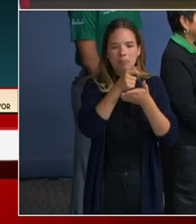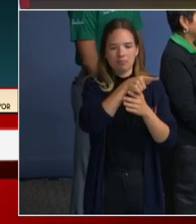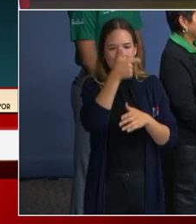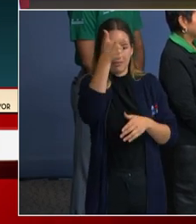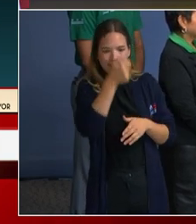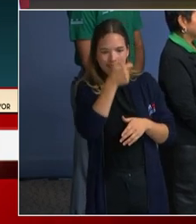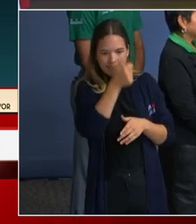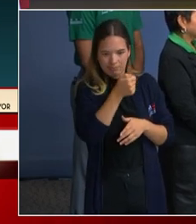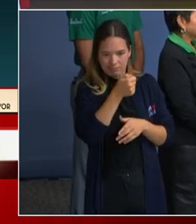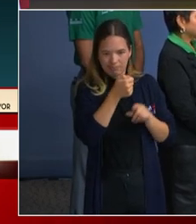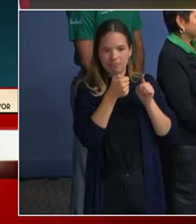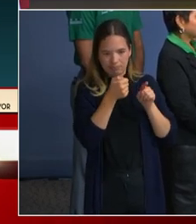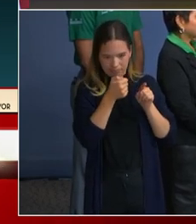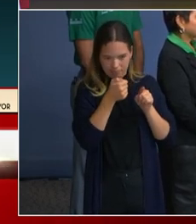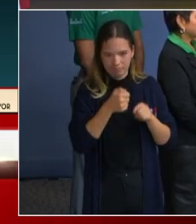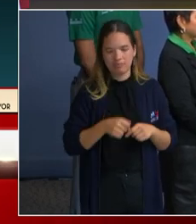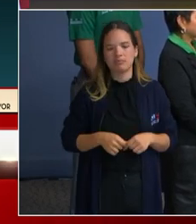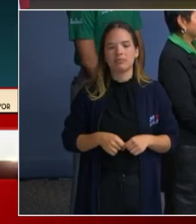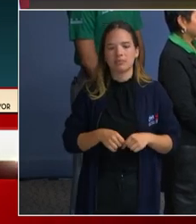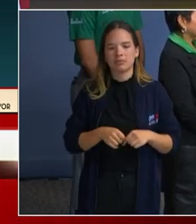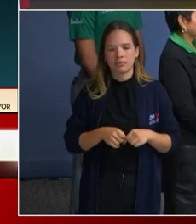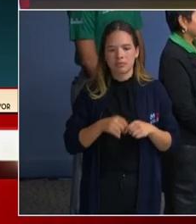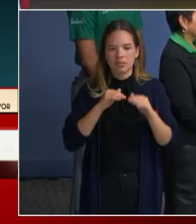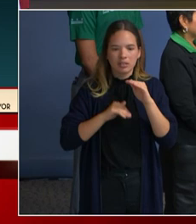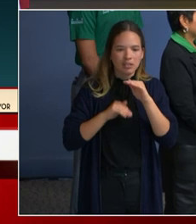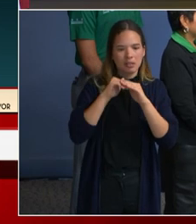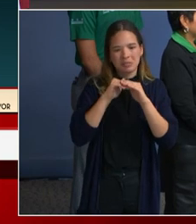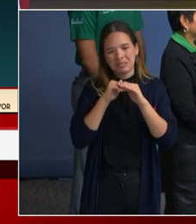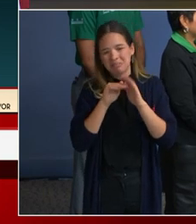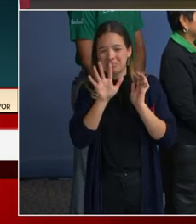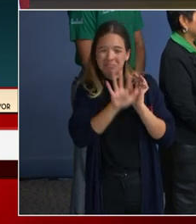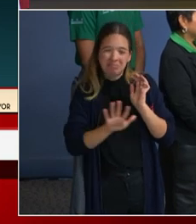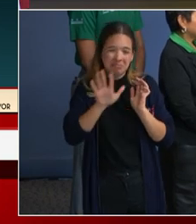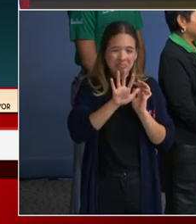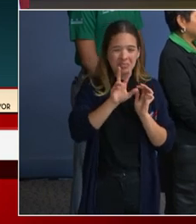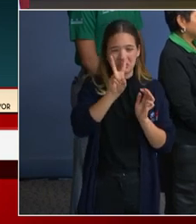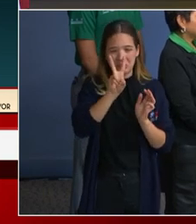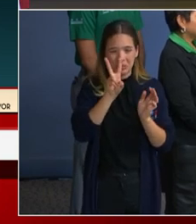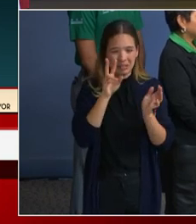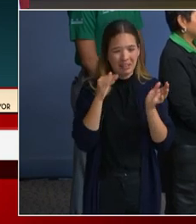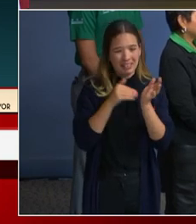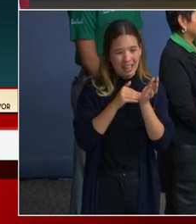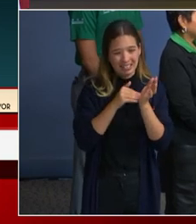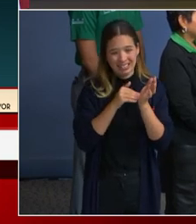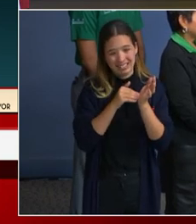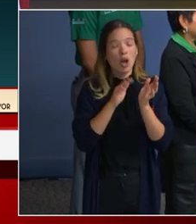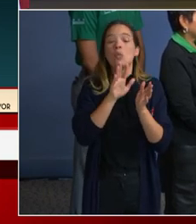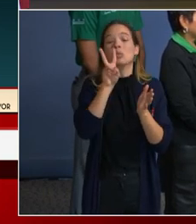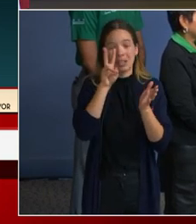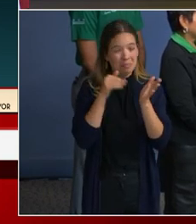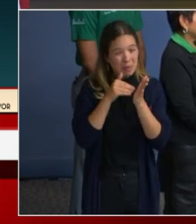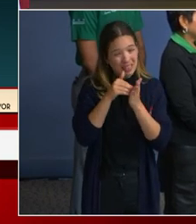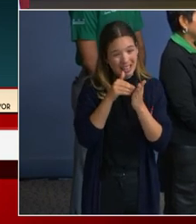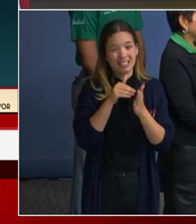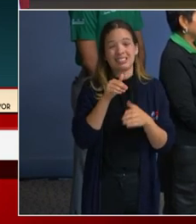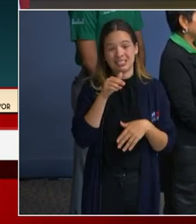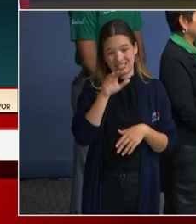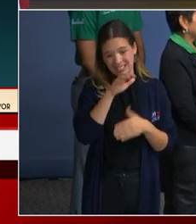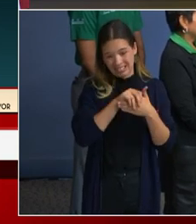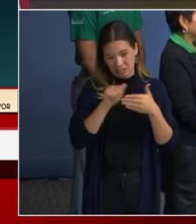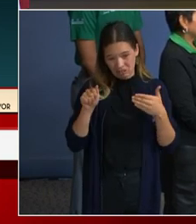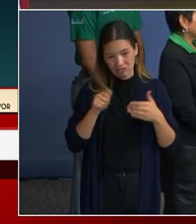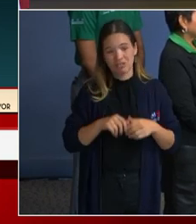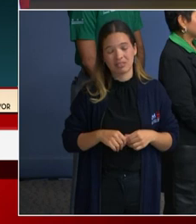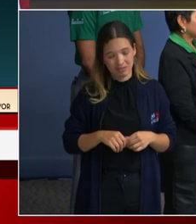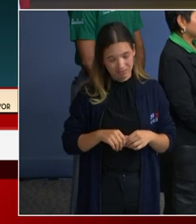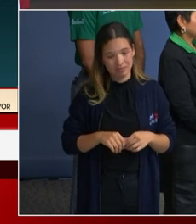up to almost $2 million to help with this effort. And we are also grateful